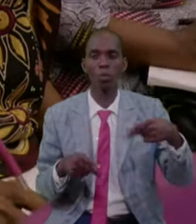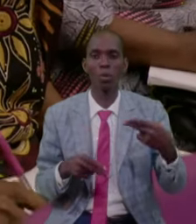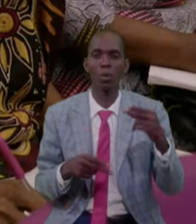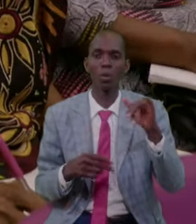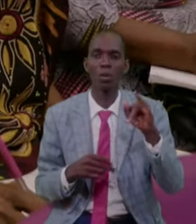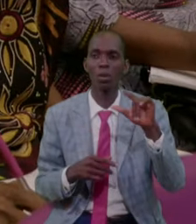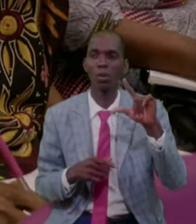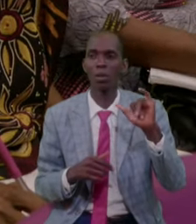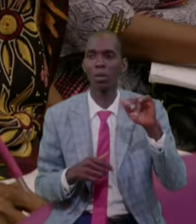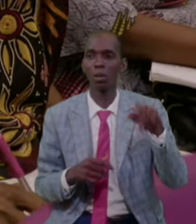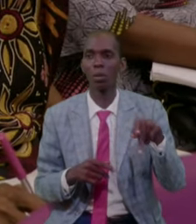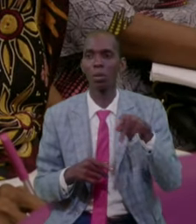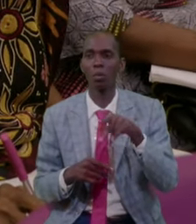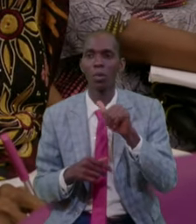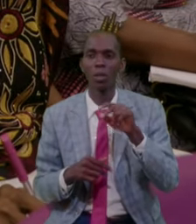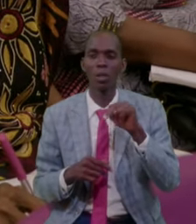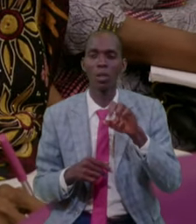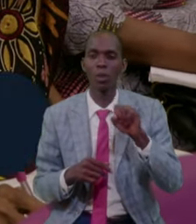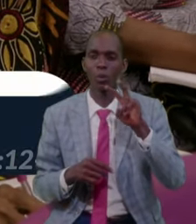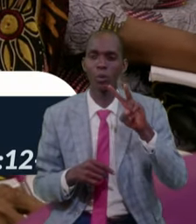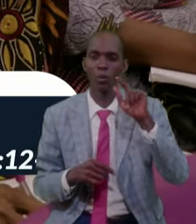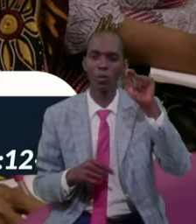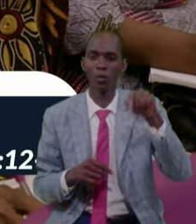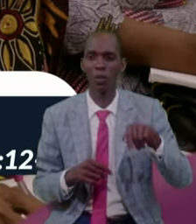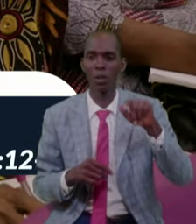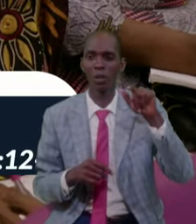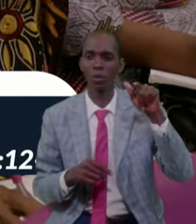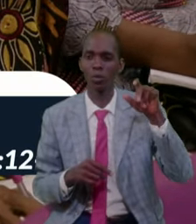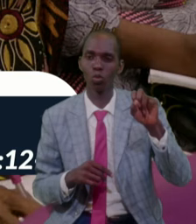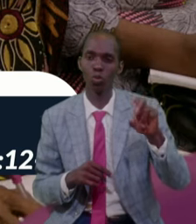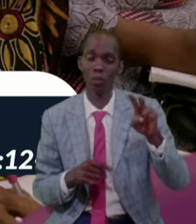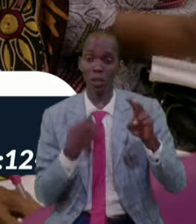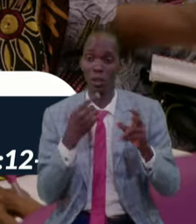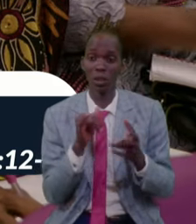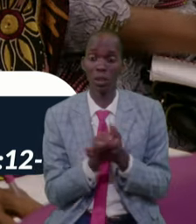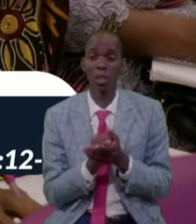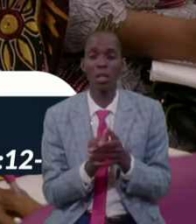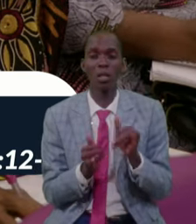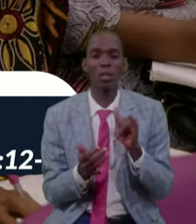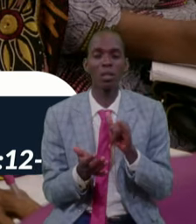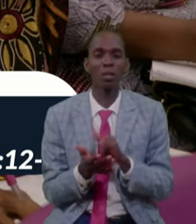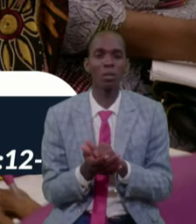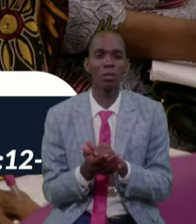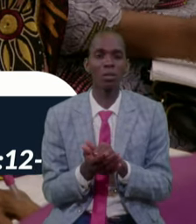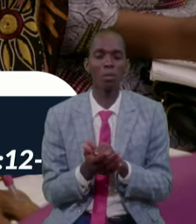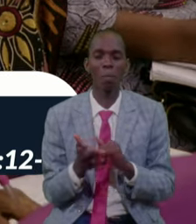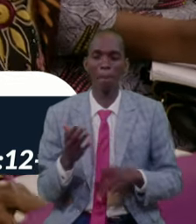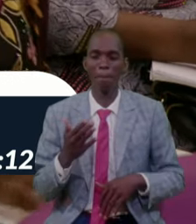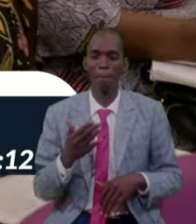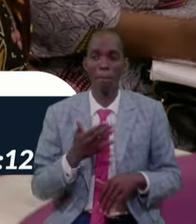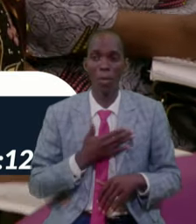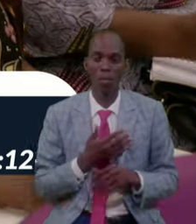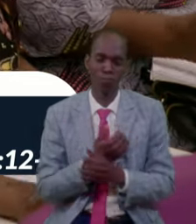In Philippians chapter 2, we're looking at verse 12. It says, wherefore, my beloved,